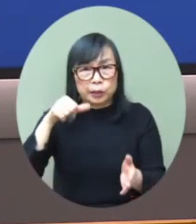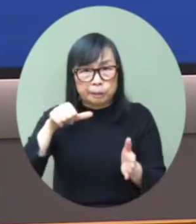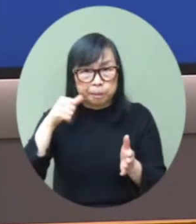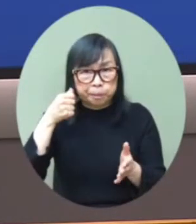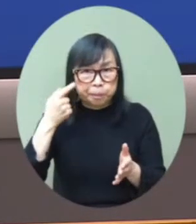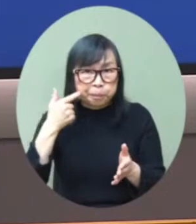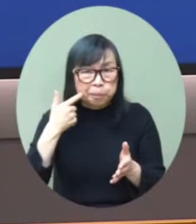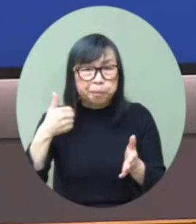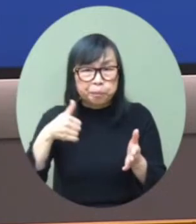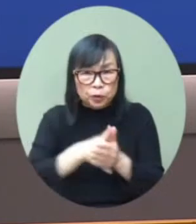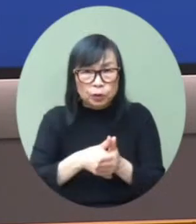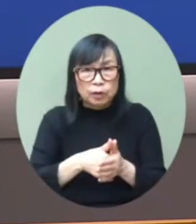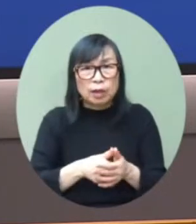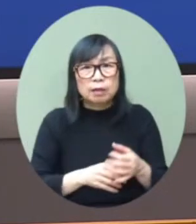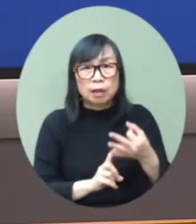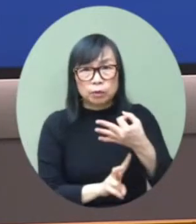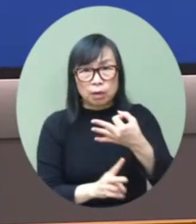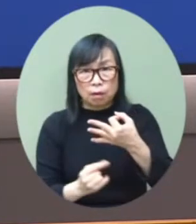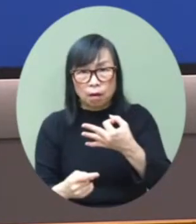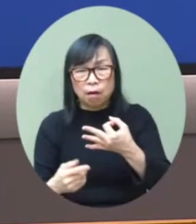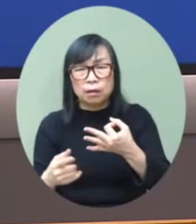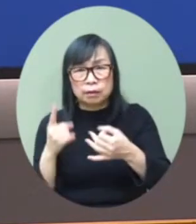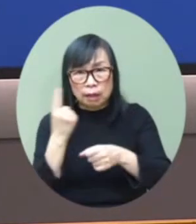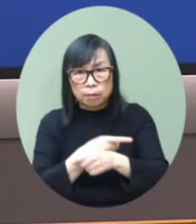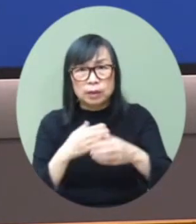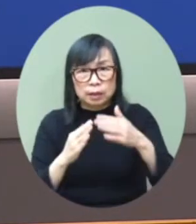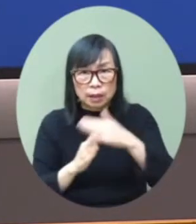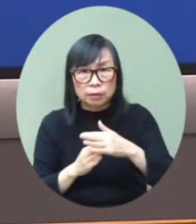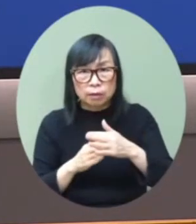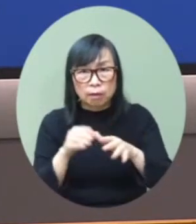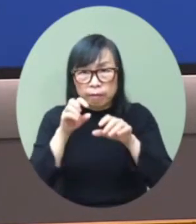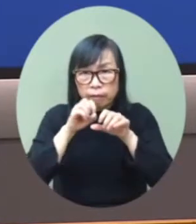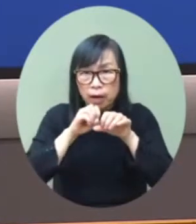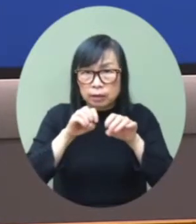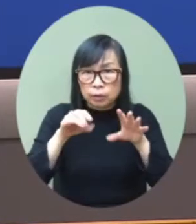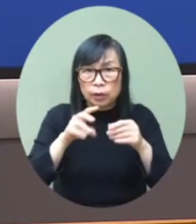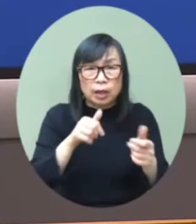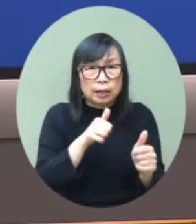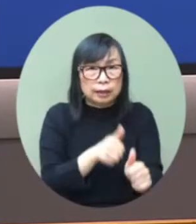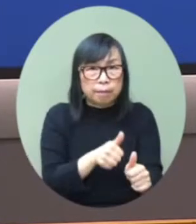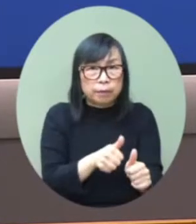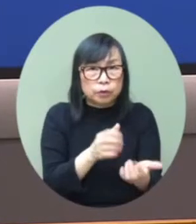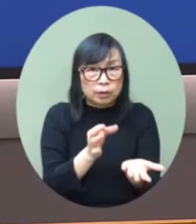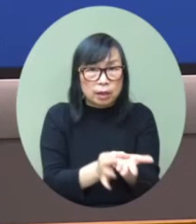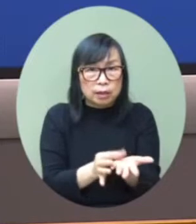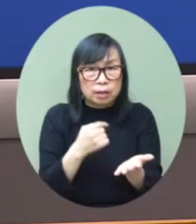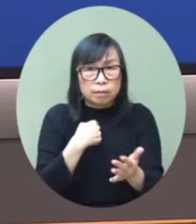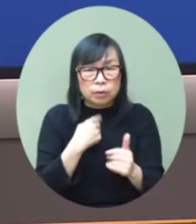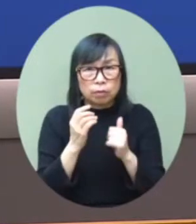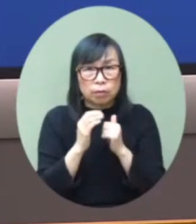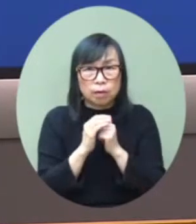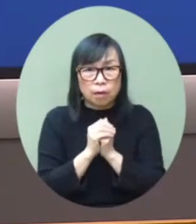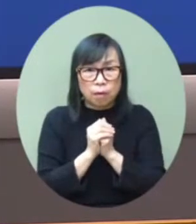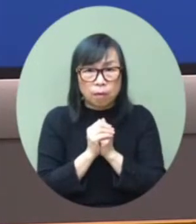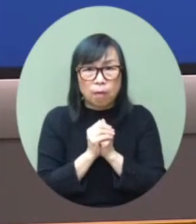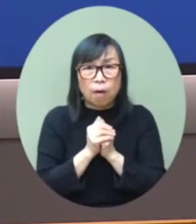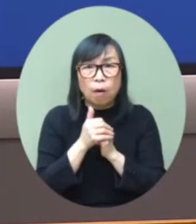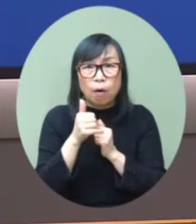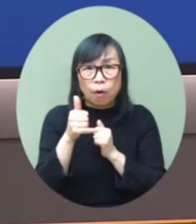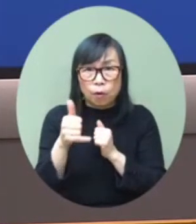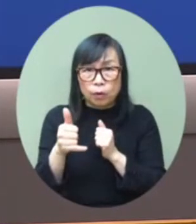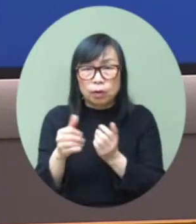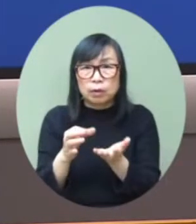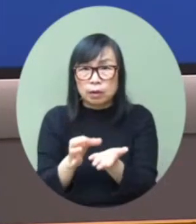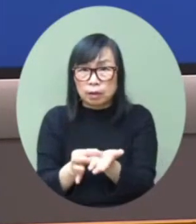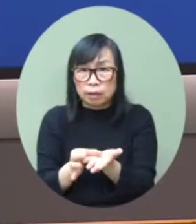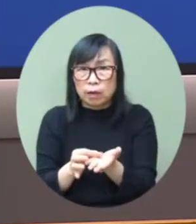It was at the time when the epidemic situation was most severe, between the end of